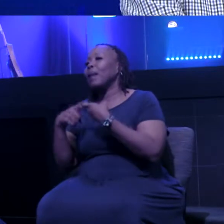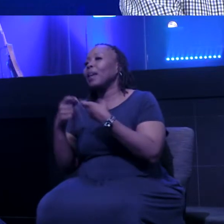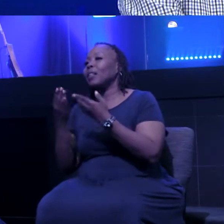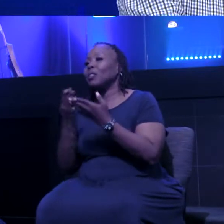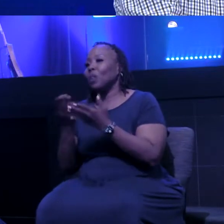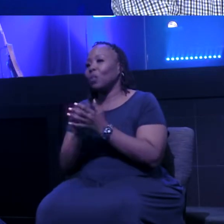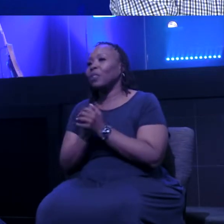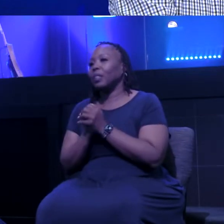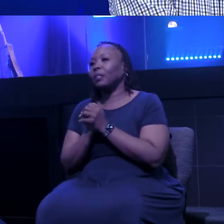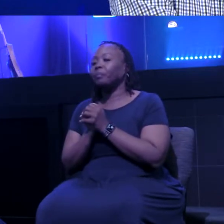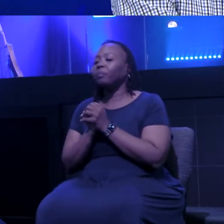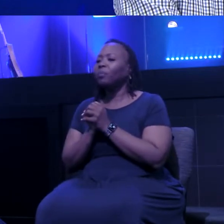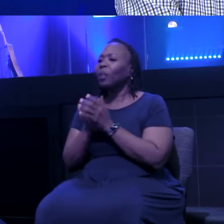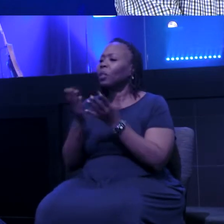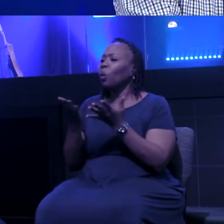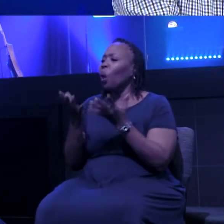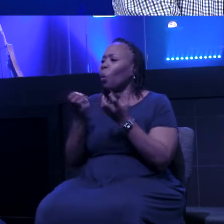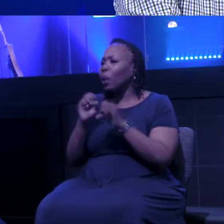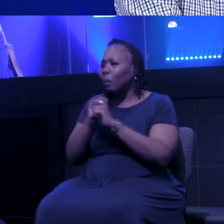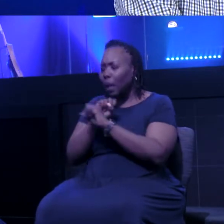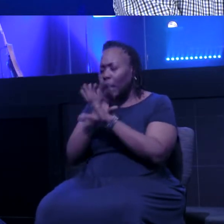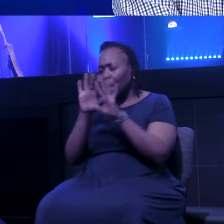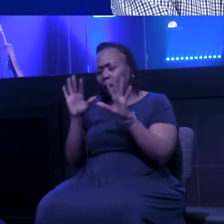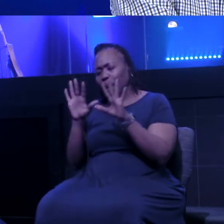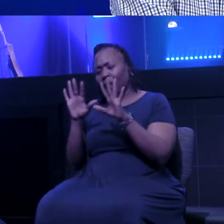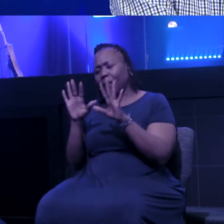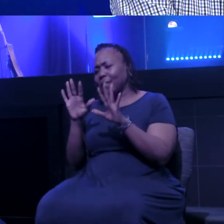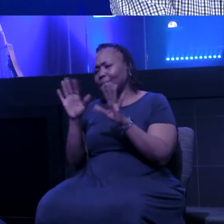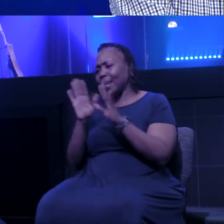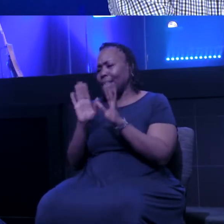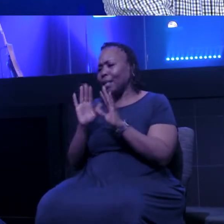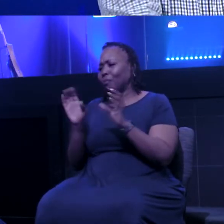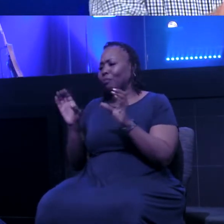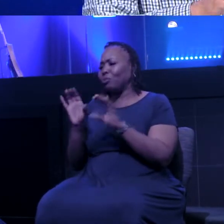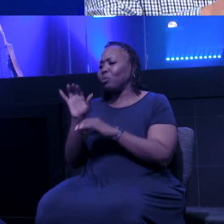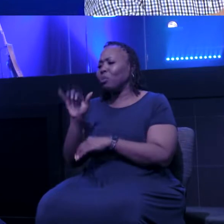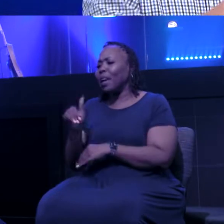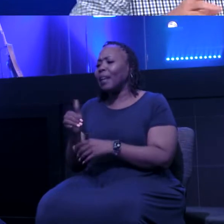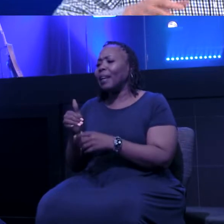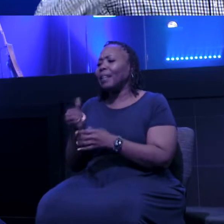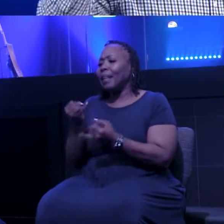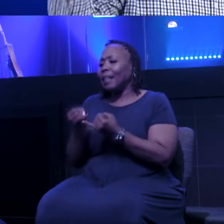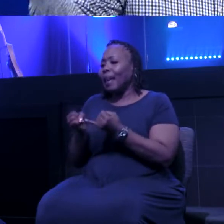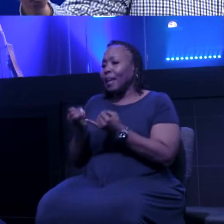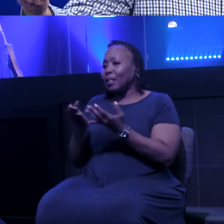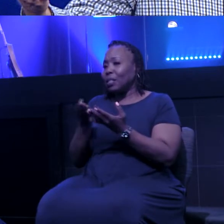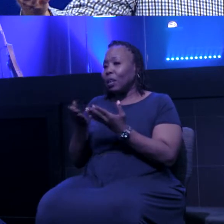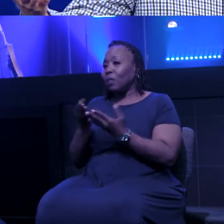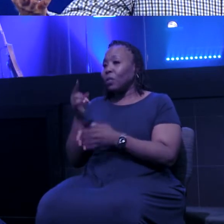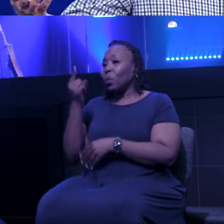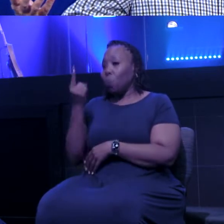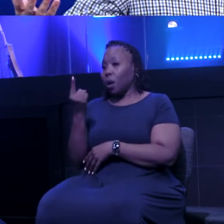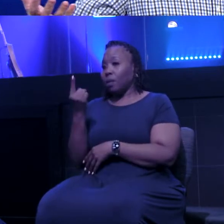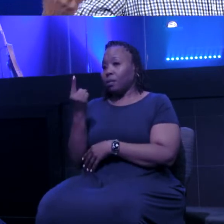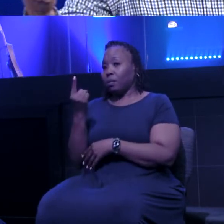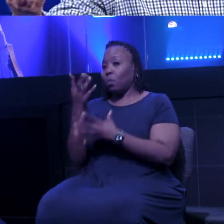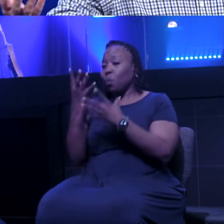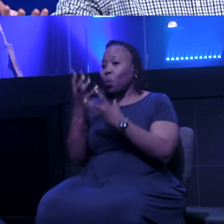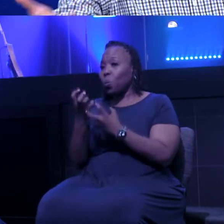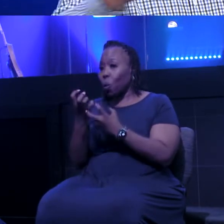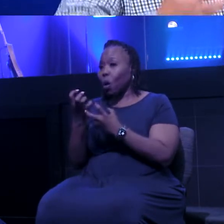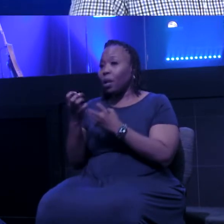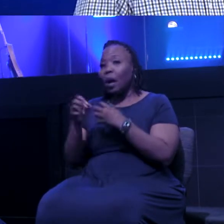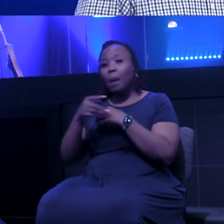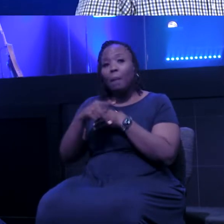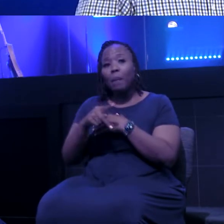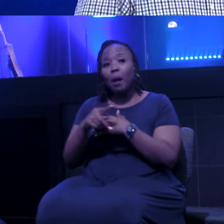go ahead and give some clarity, because I didn't do this in the last service. One, we want Pompano Beach to feel